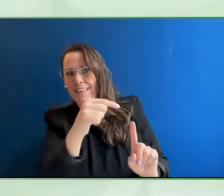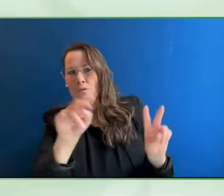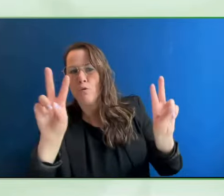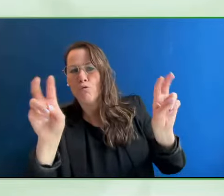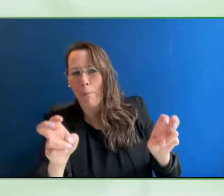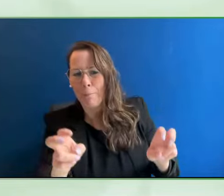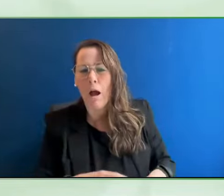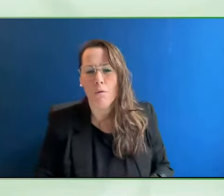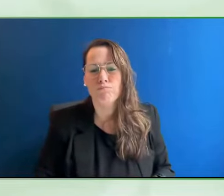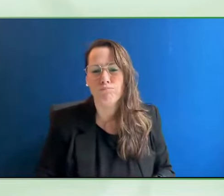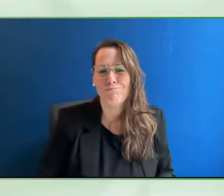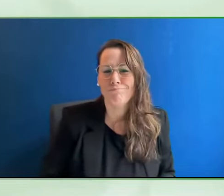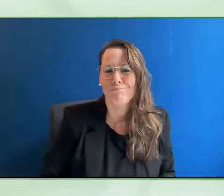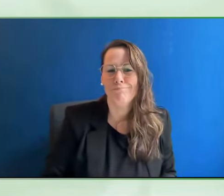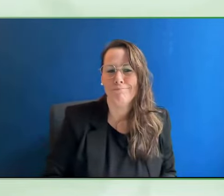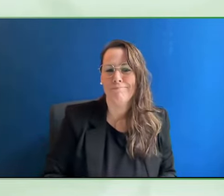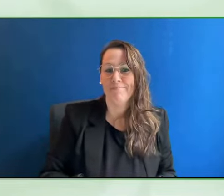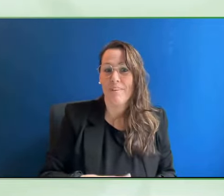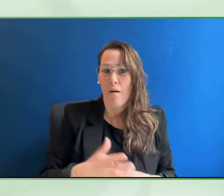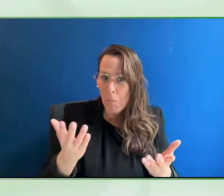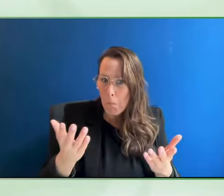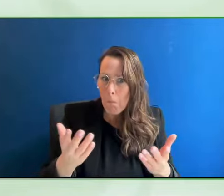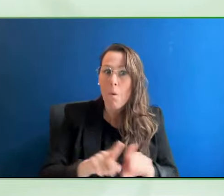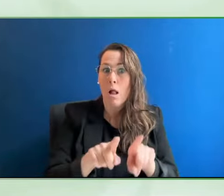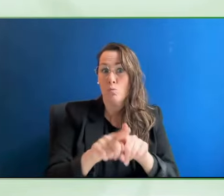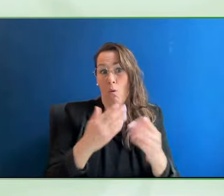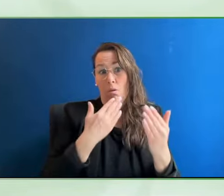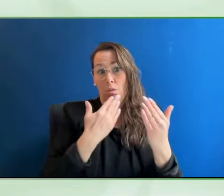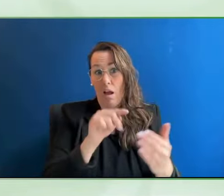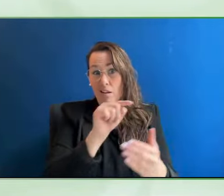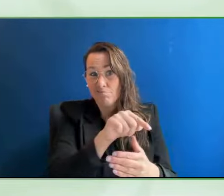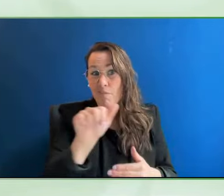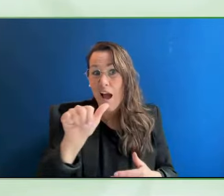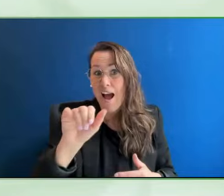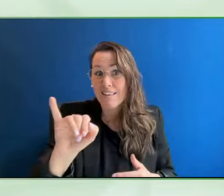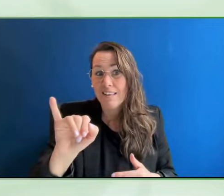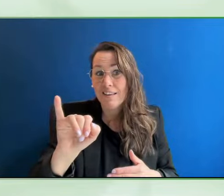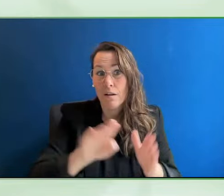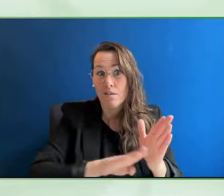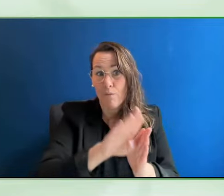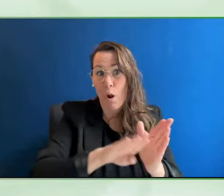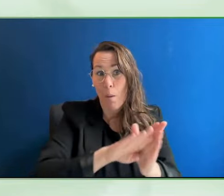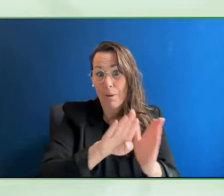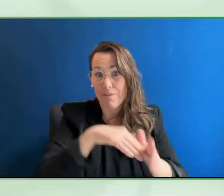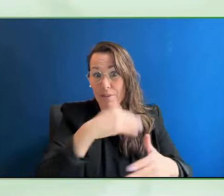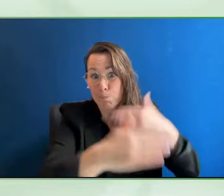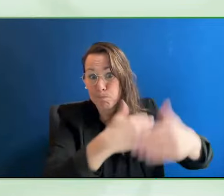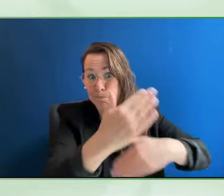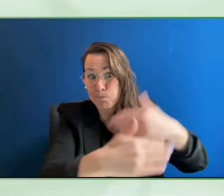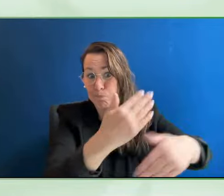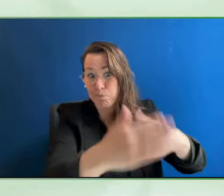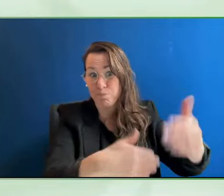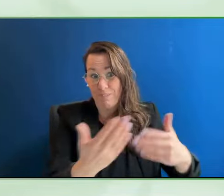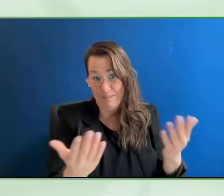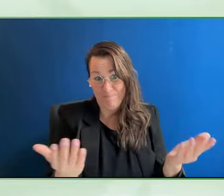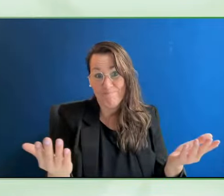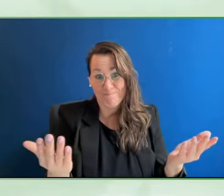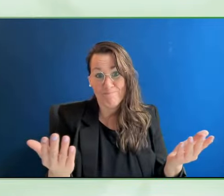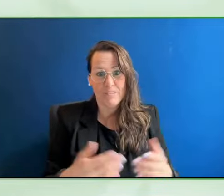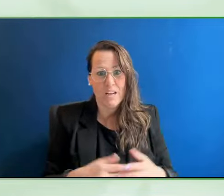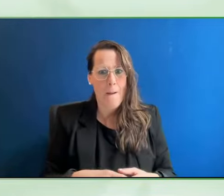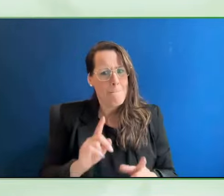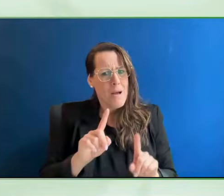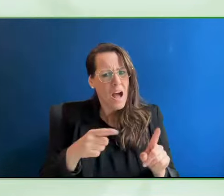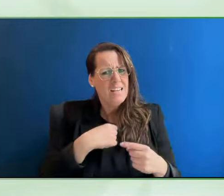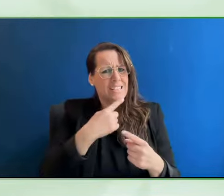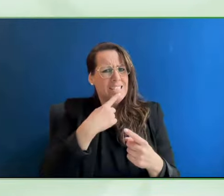future. We have a project with young people with disabilities who